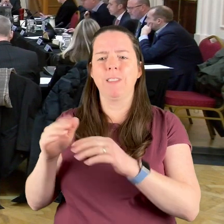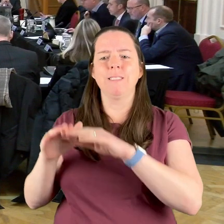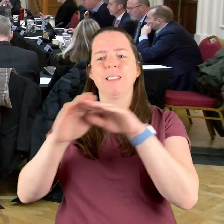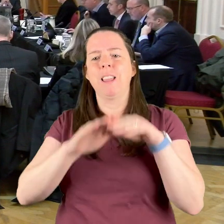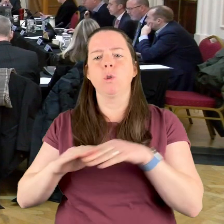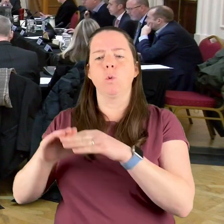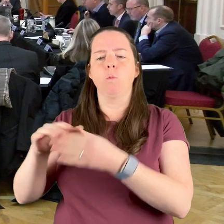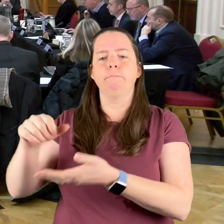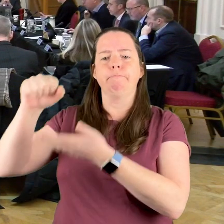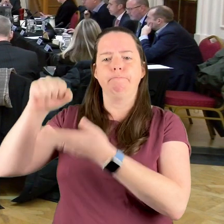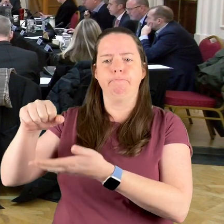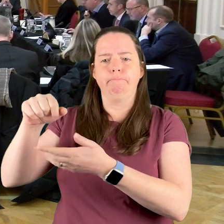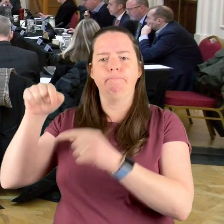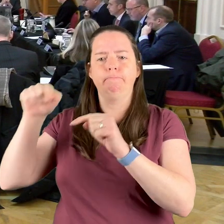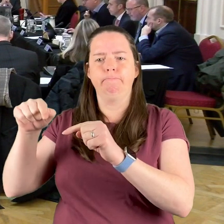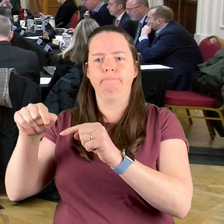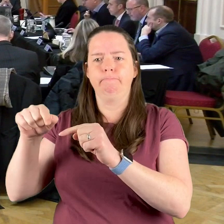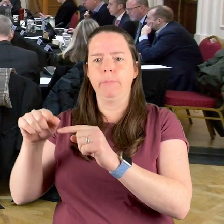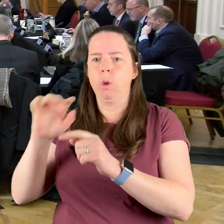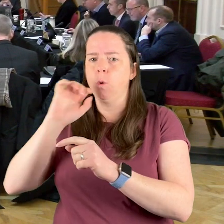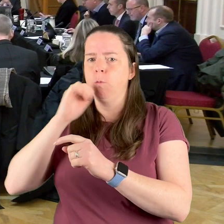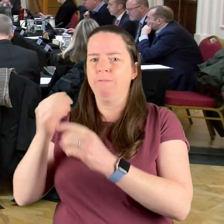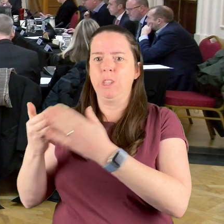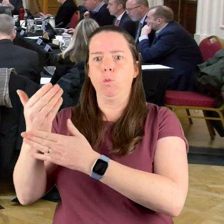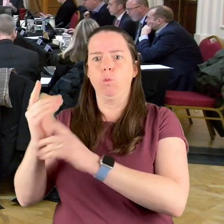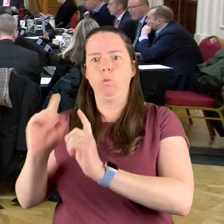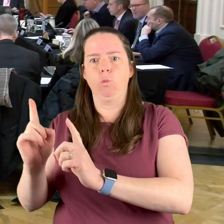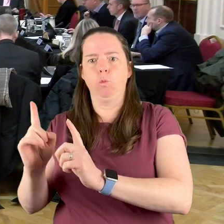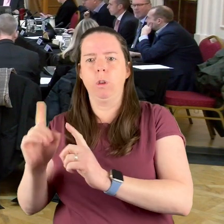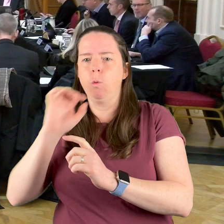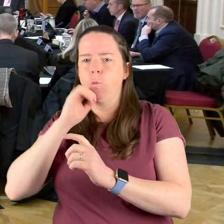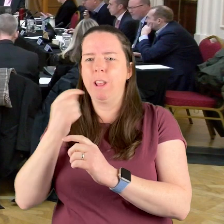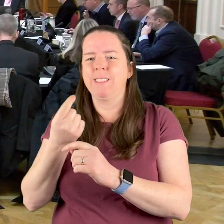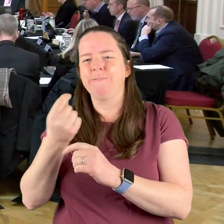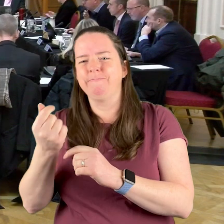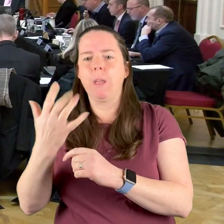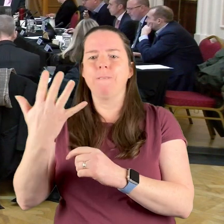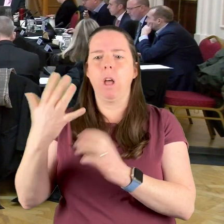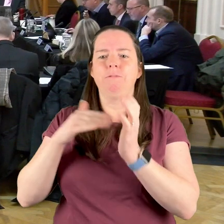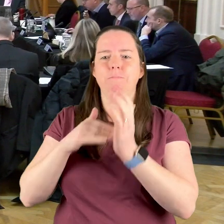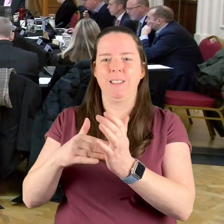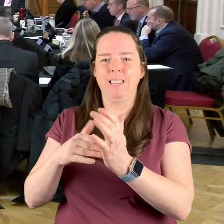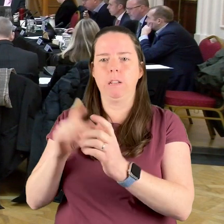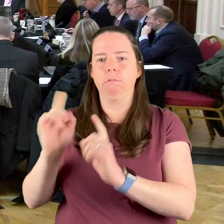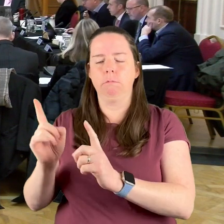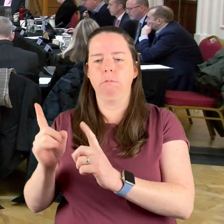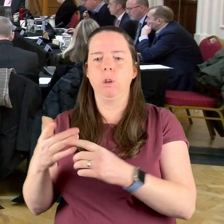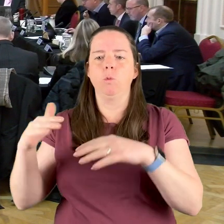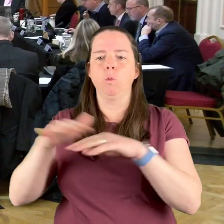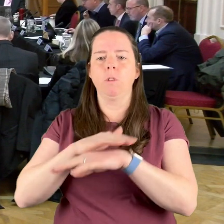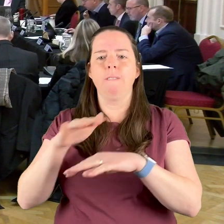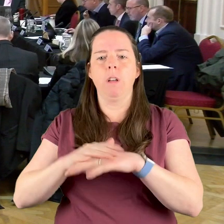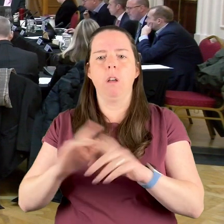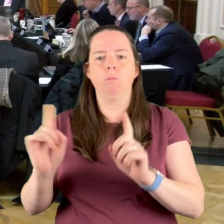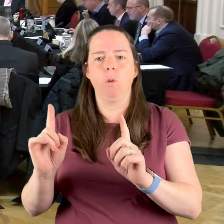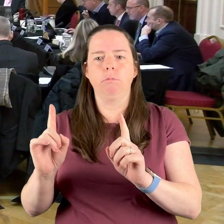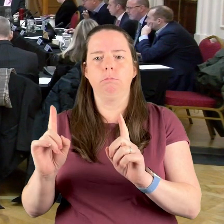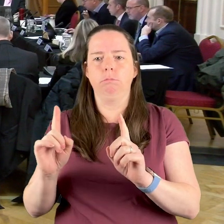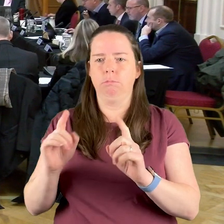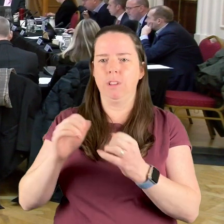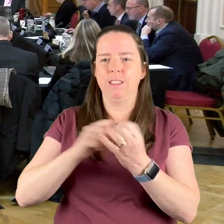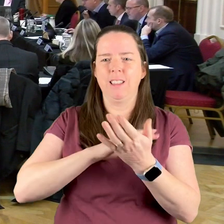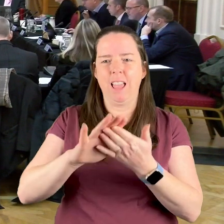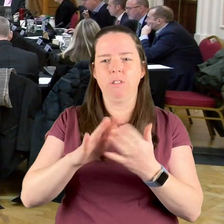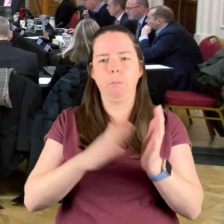avoid confusion, is a national pot that's just emerged, where we will get something around just shy of 5 million for it. To cover